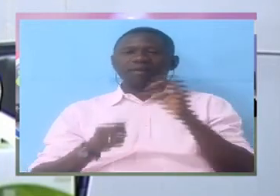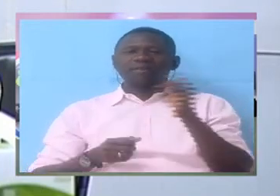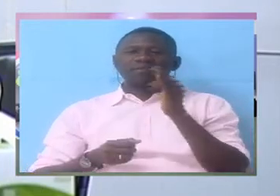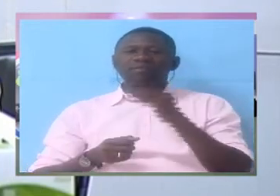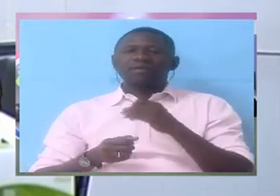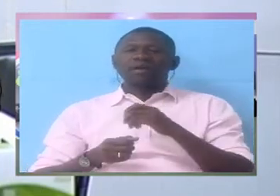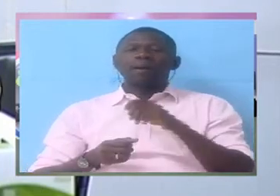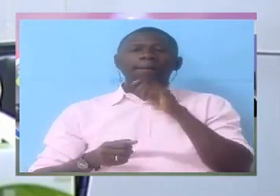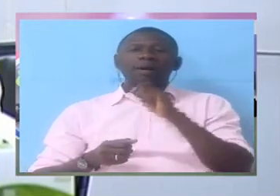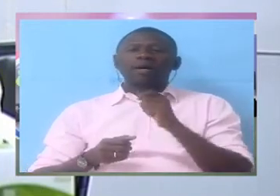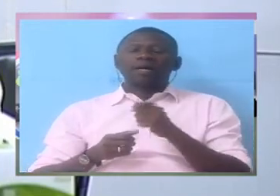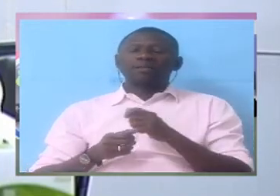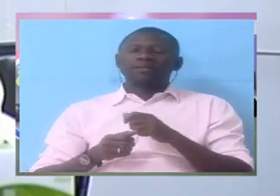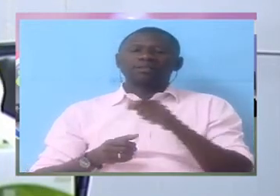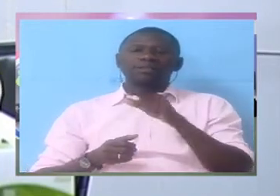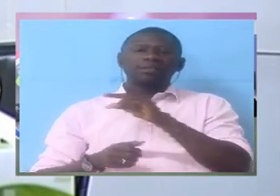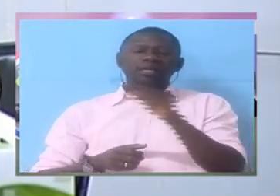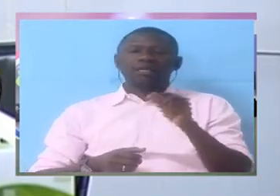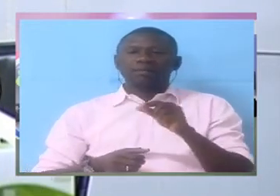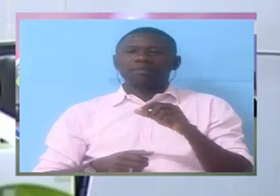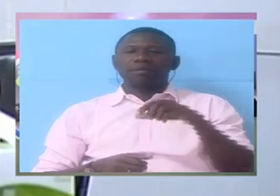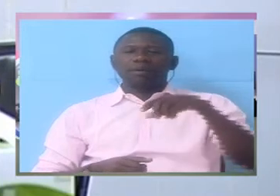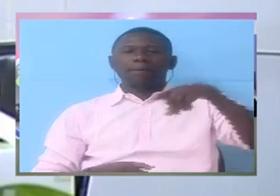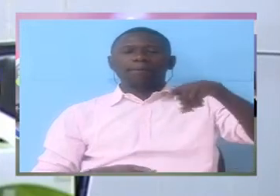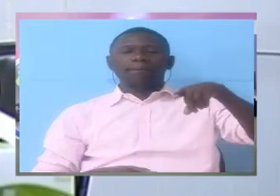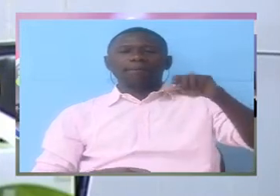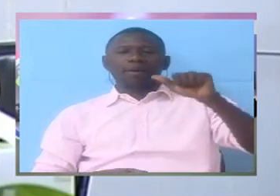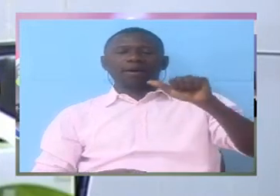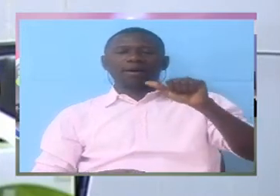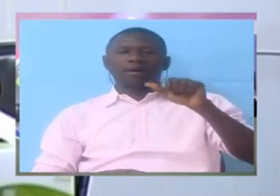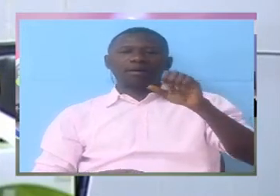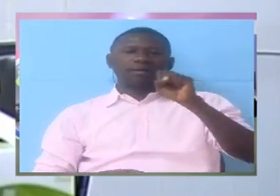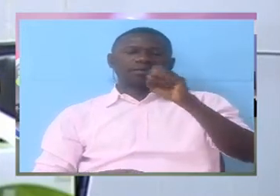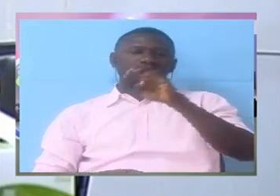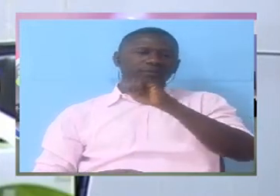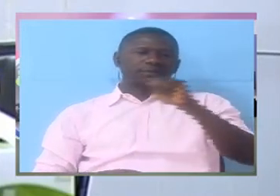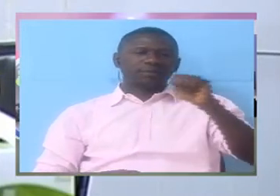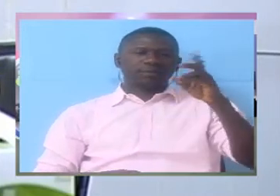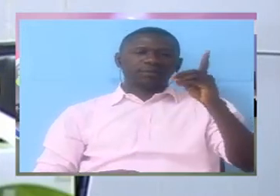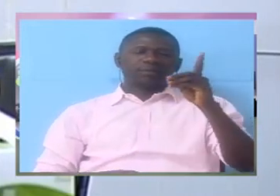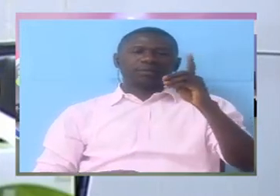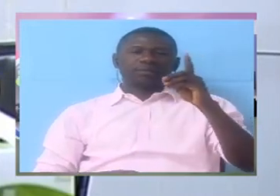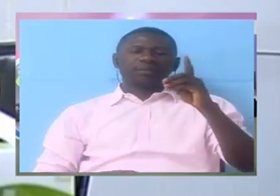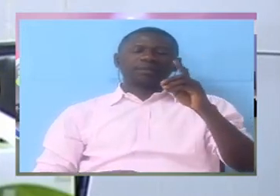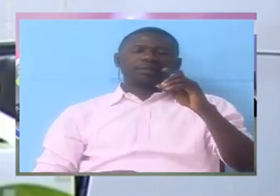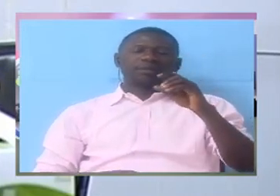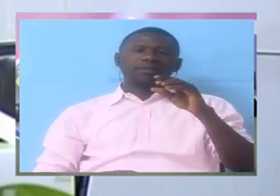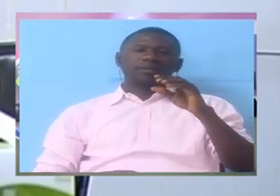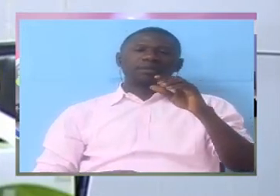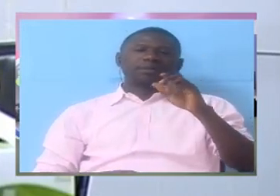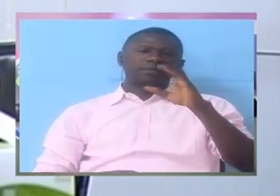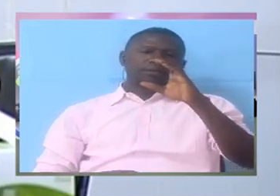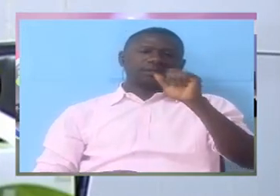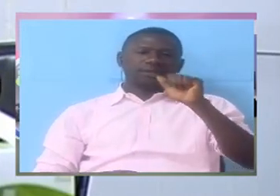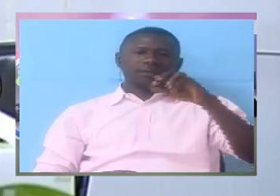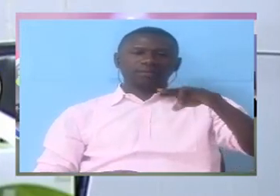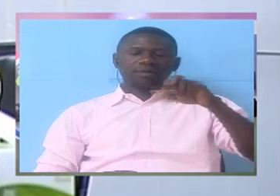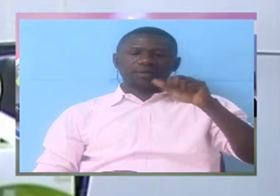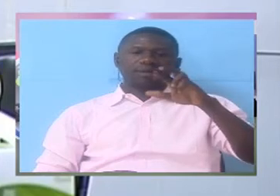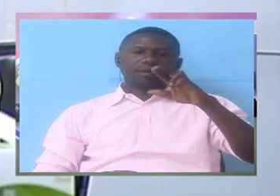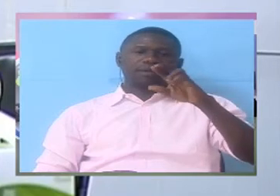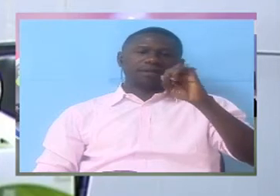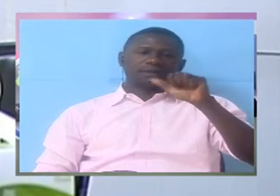called Passit Camara in Banjul. Hakilo bulata jali tobori mbala e ka fome Passit Camara membe num Banjul.